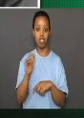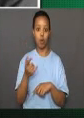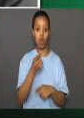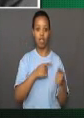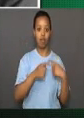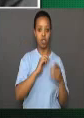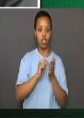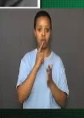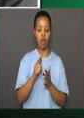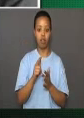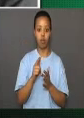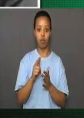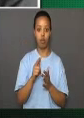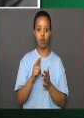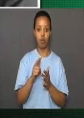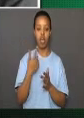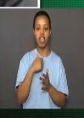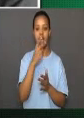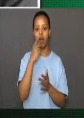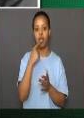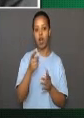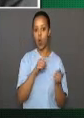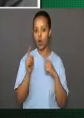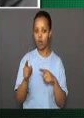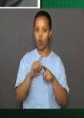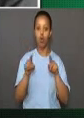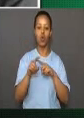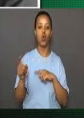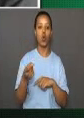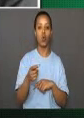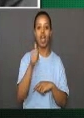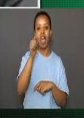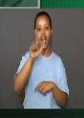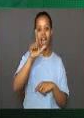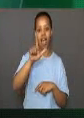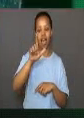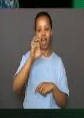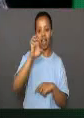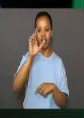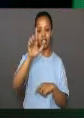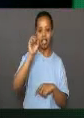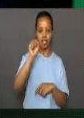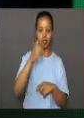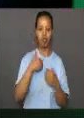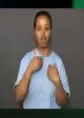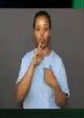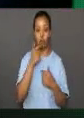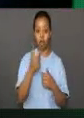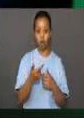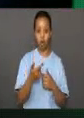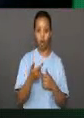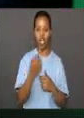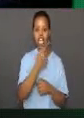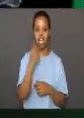gene, we say that they have different alleles. Each one of you,